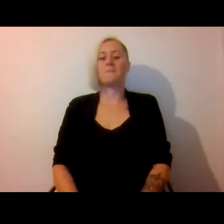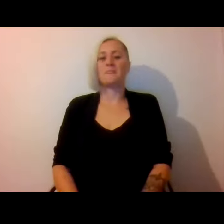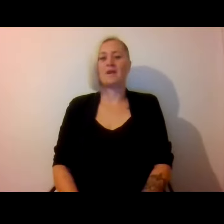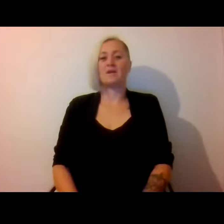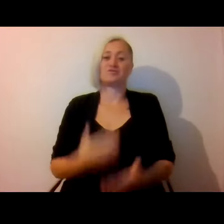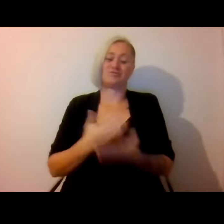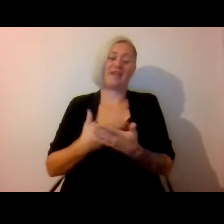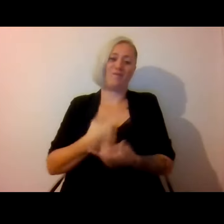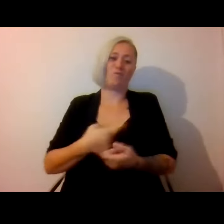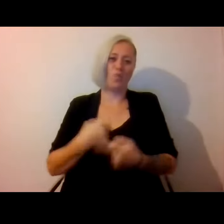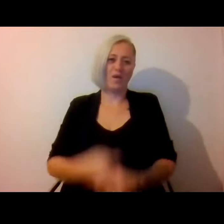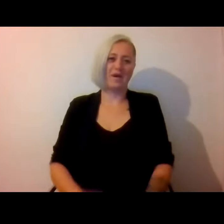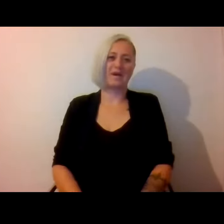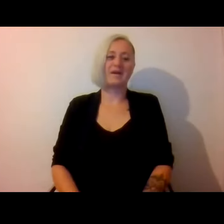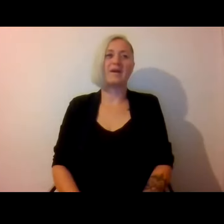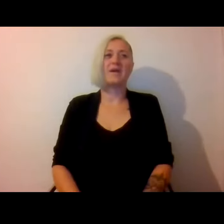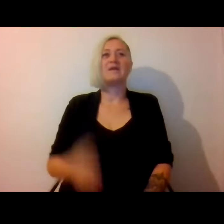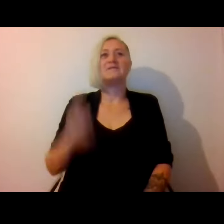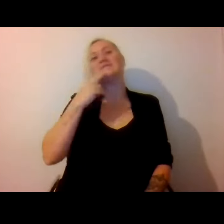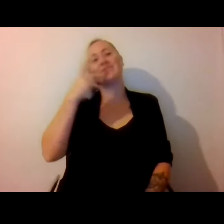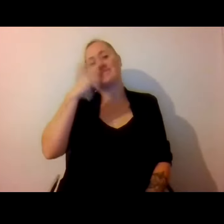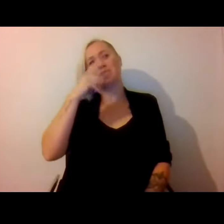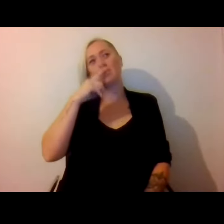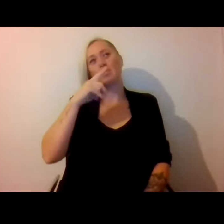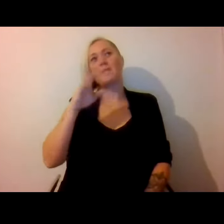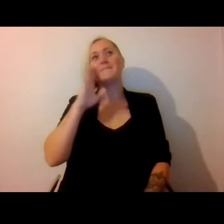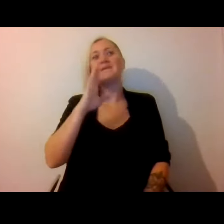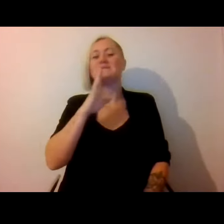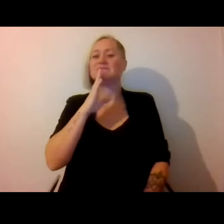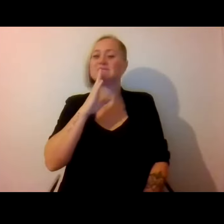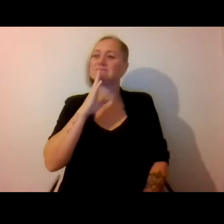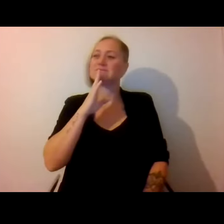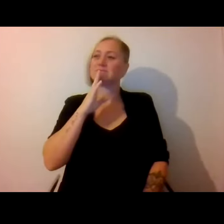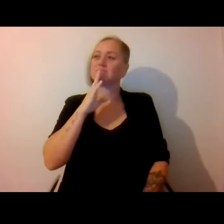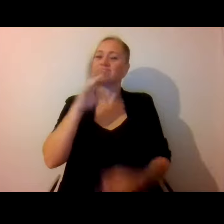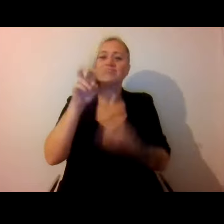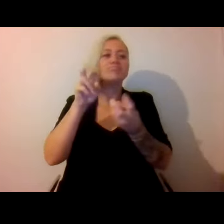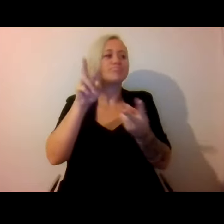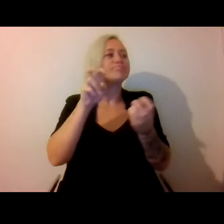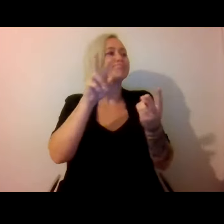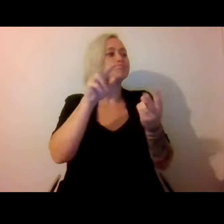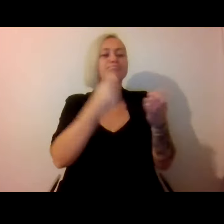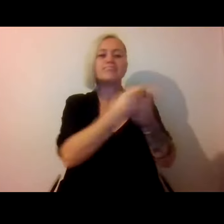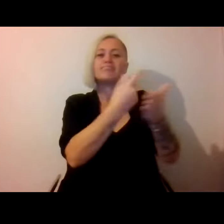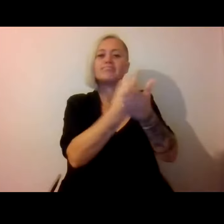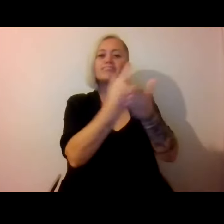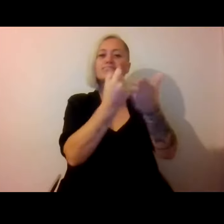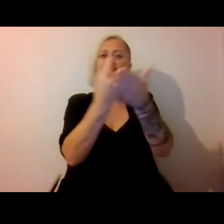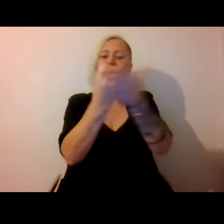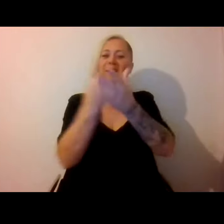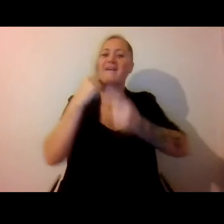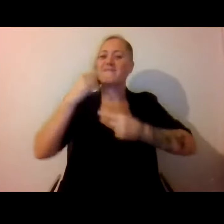deaf people also miss the privilege of picking up incidental information and knowledge across the lifespan. We learn a lot without